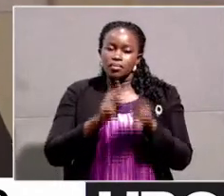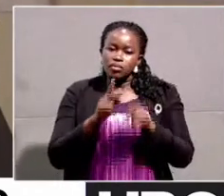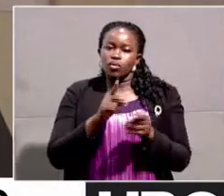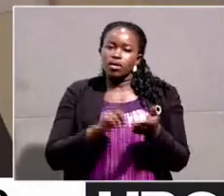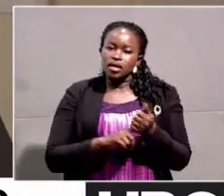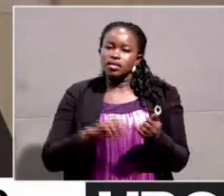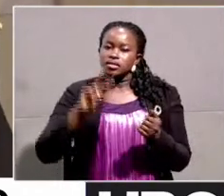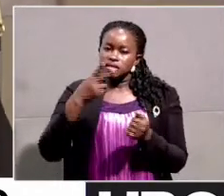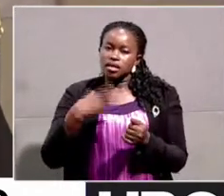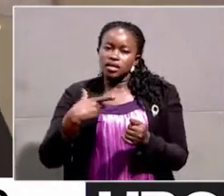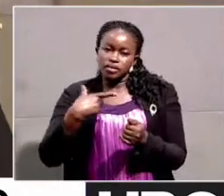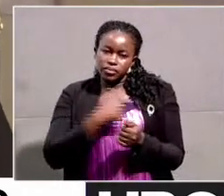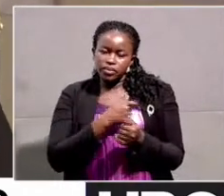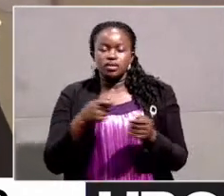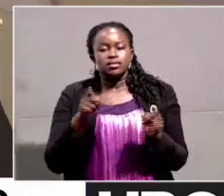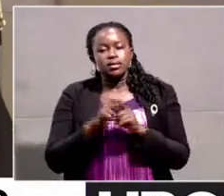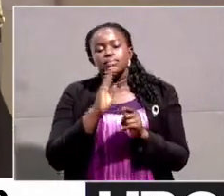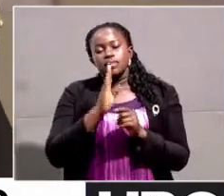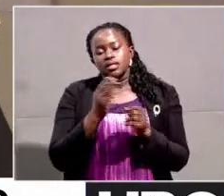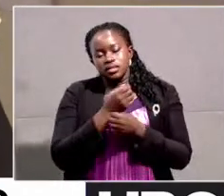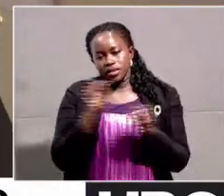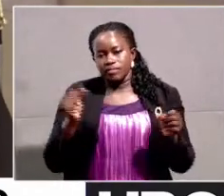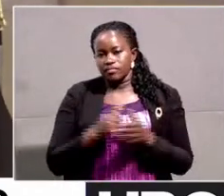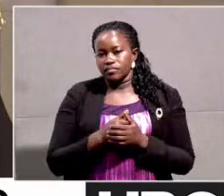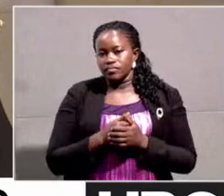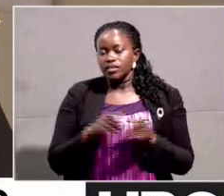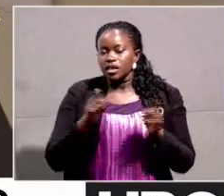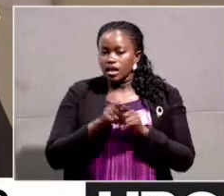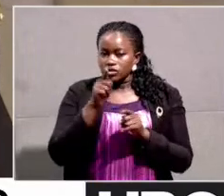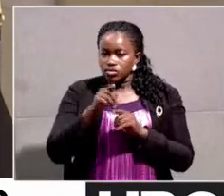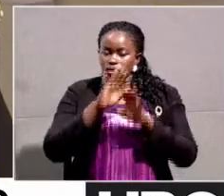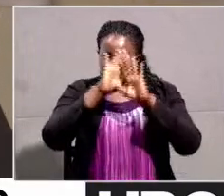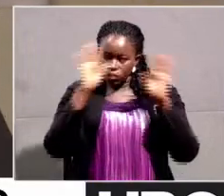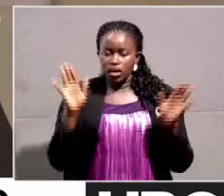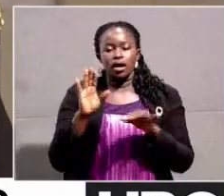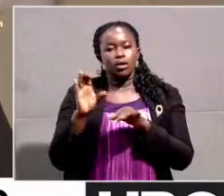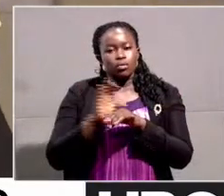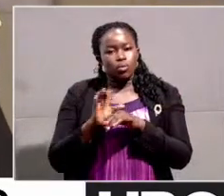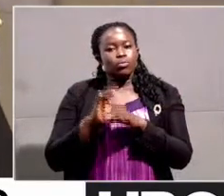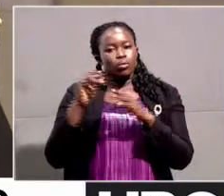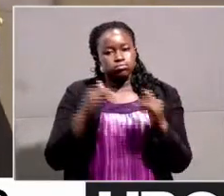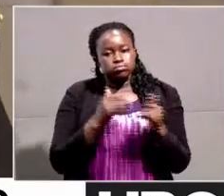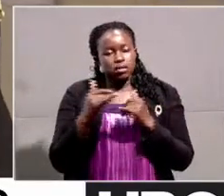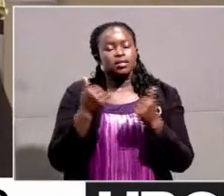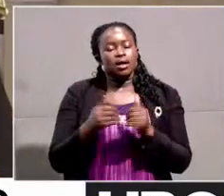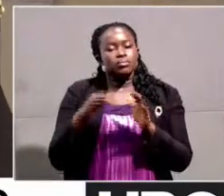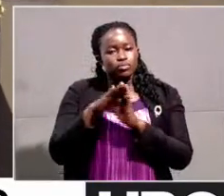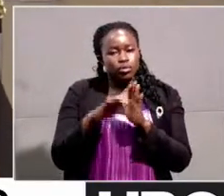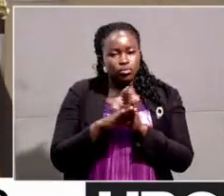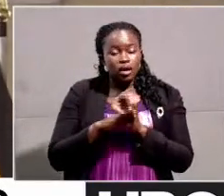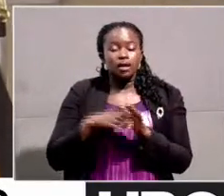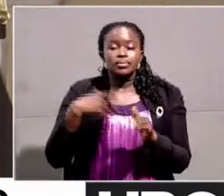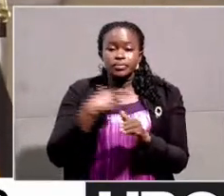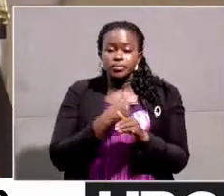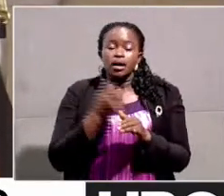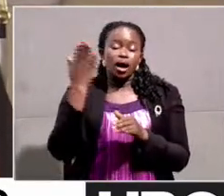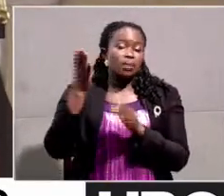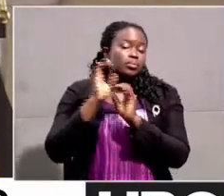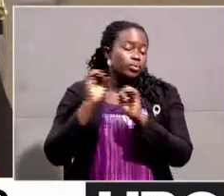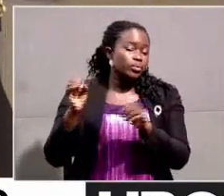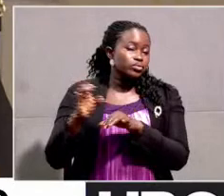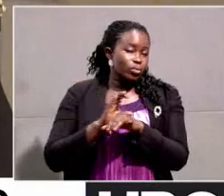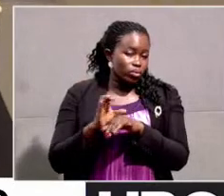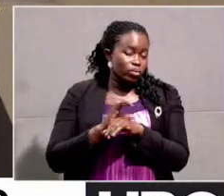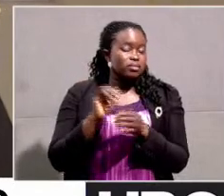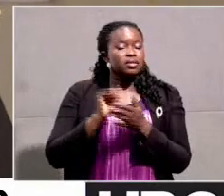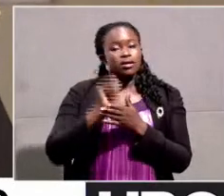jab and be safer. As you are aware, Congo is under war, so these programs of vaccination are not there. That's why we